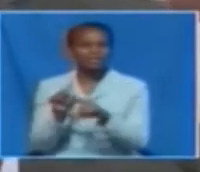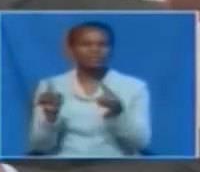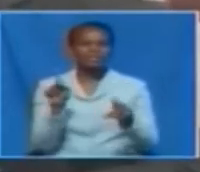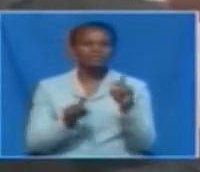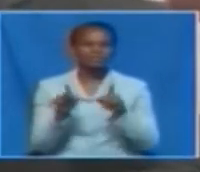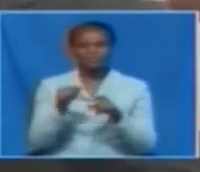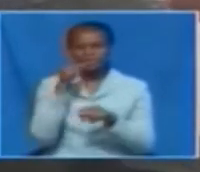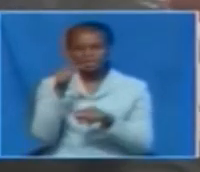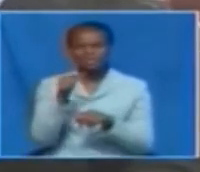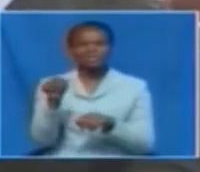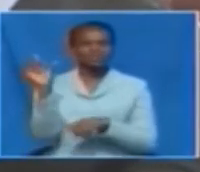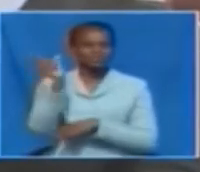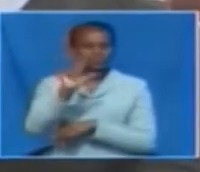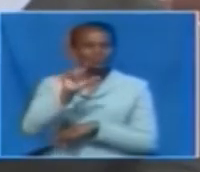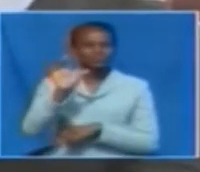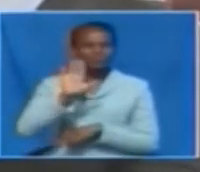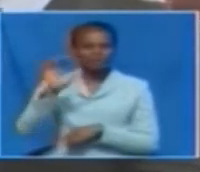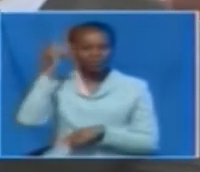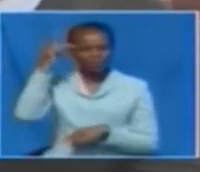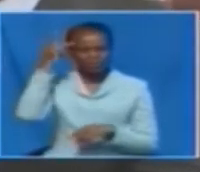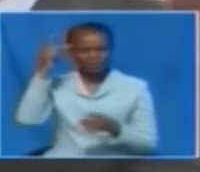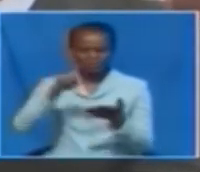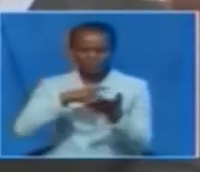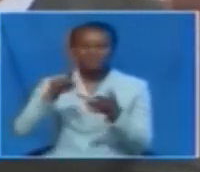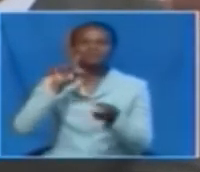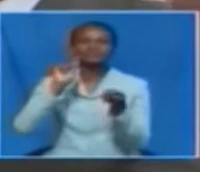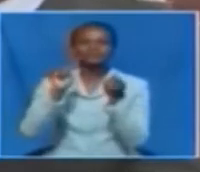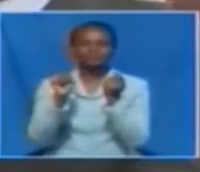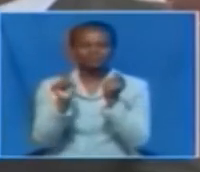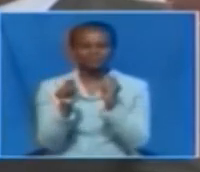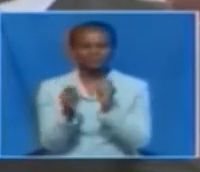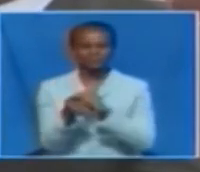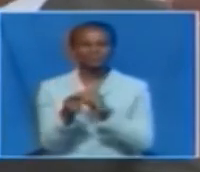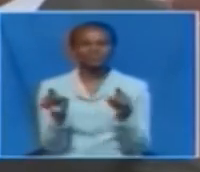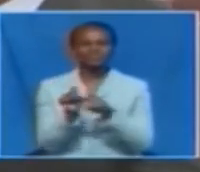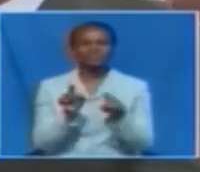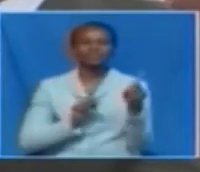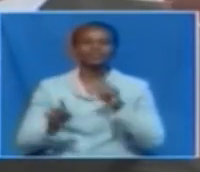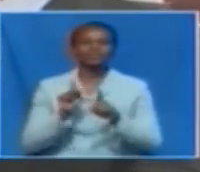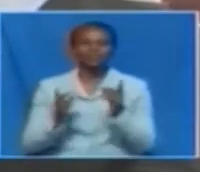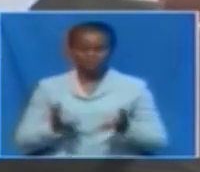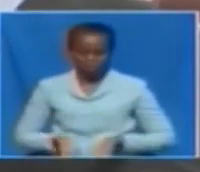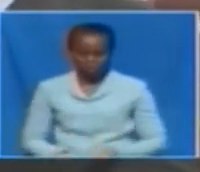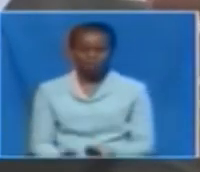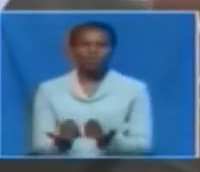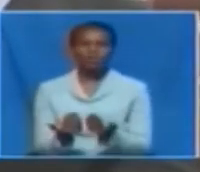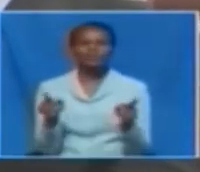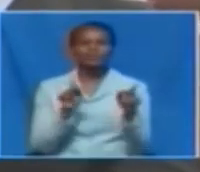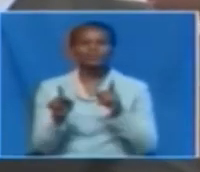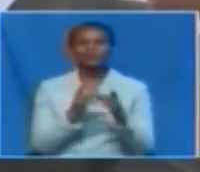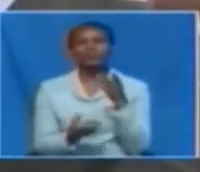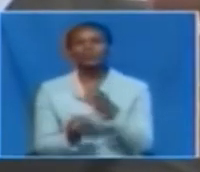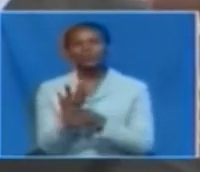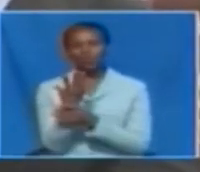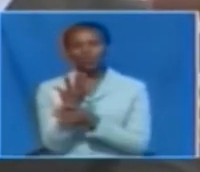their own, the political party evolves and people are born and people grow up